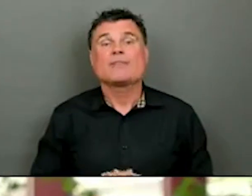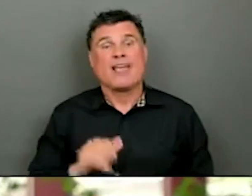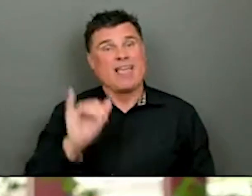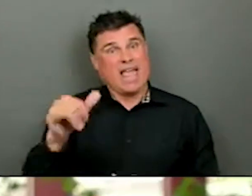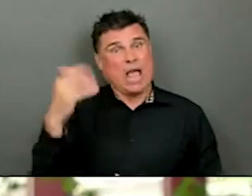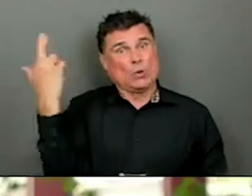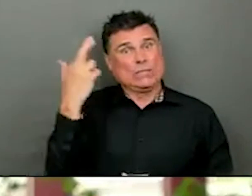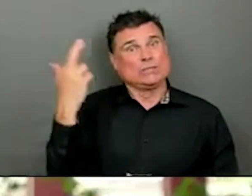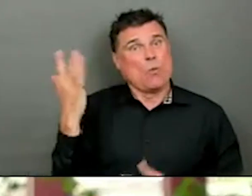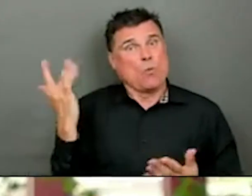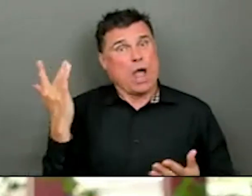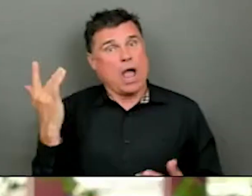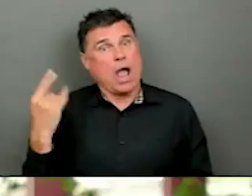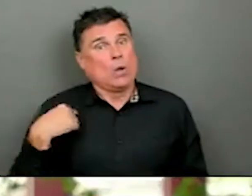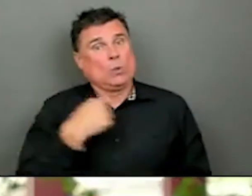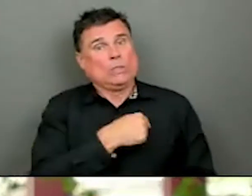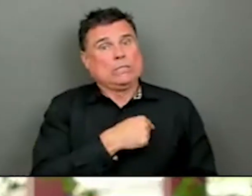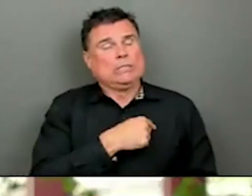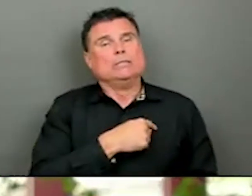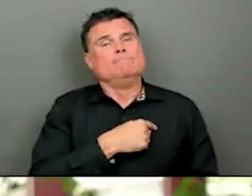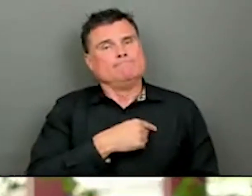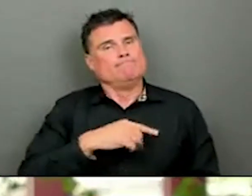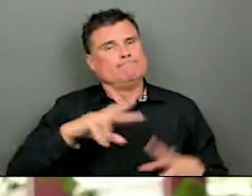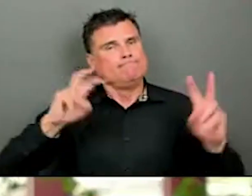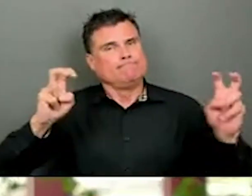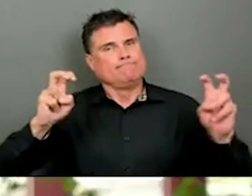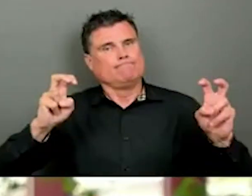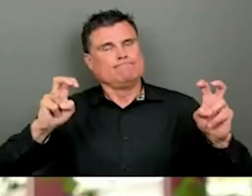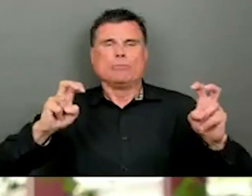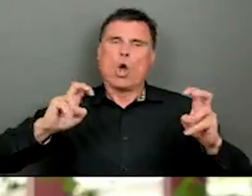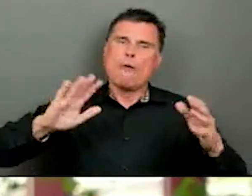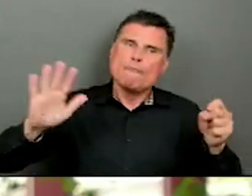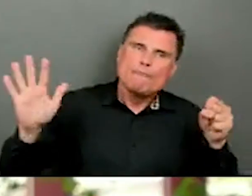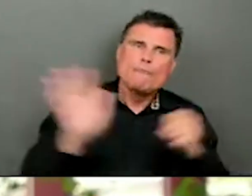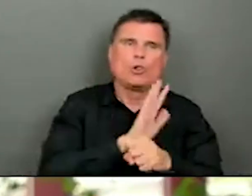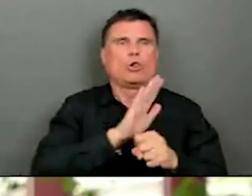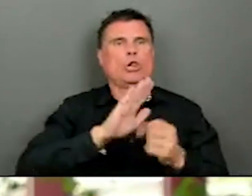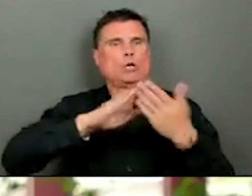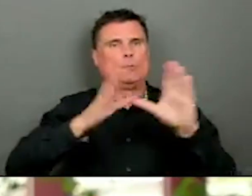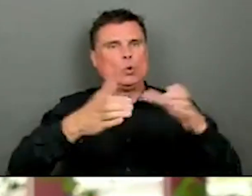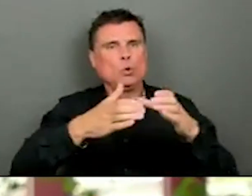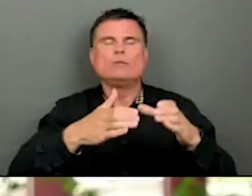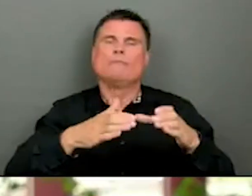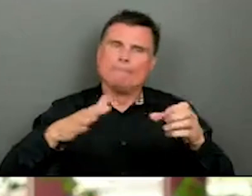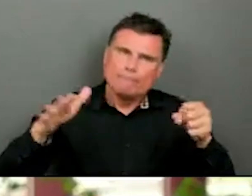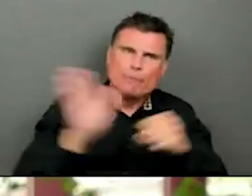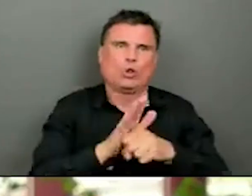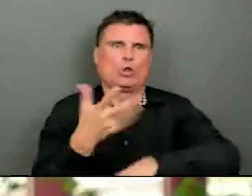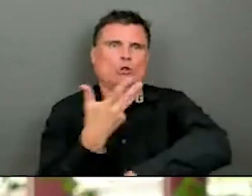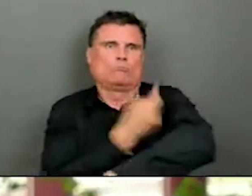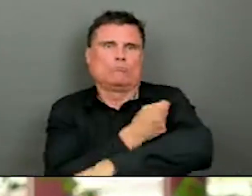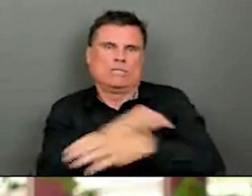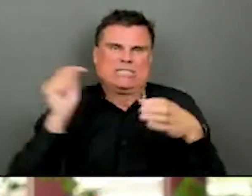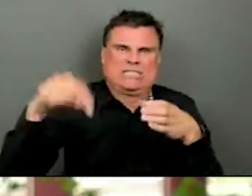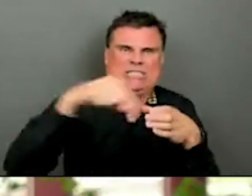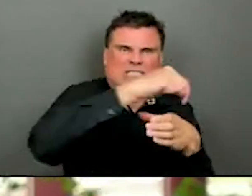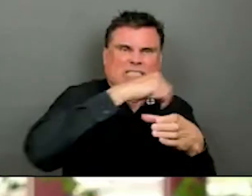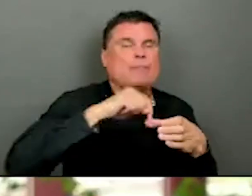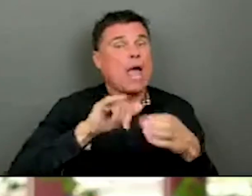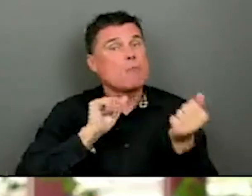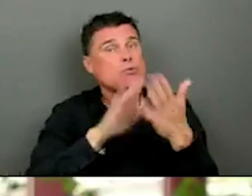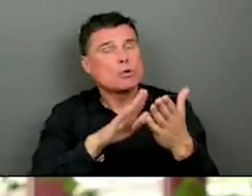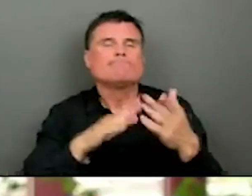of community approach to immunization. We know that it's by protecting all of us, we protect our communities and our